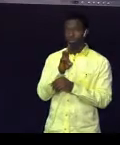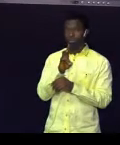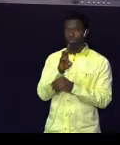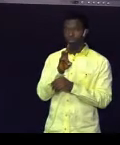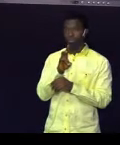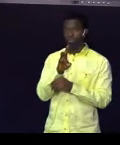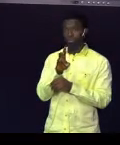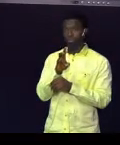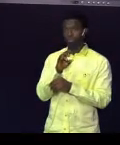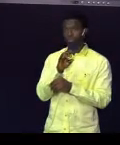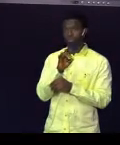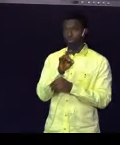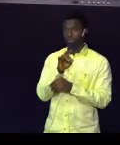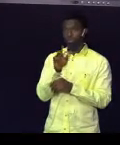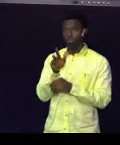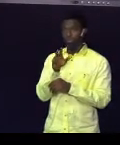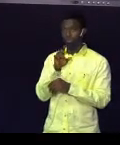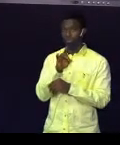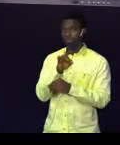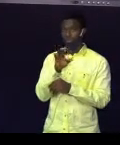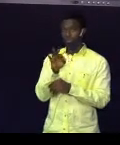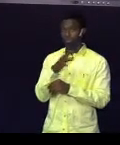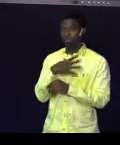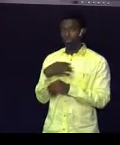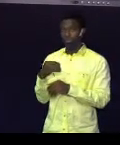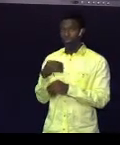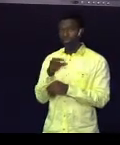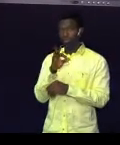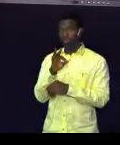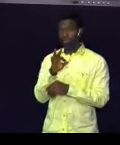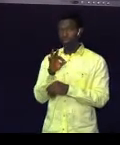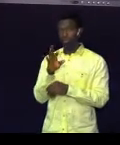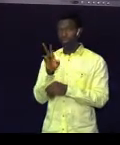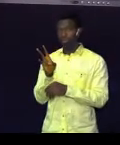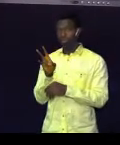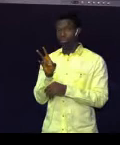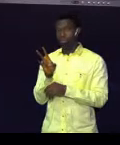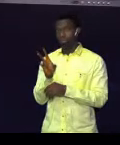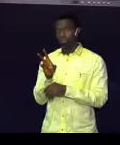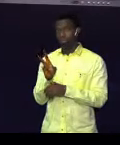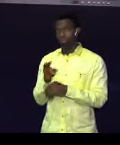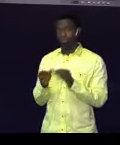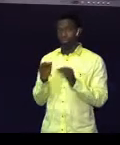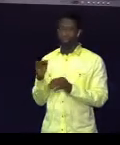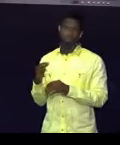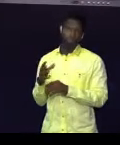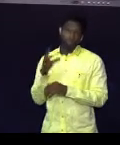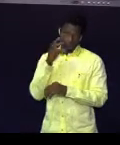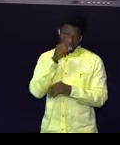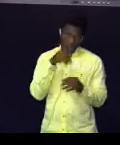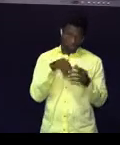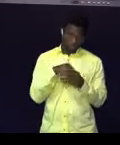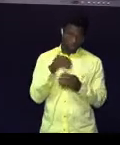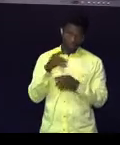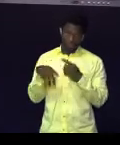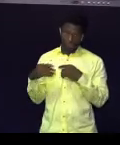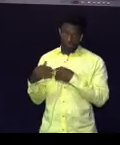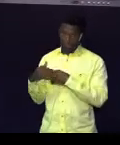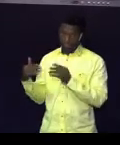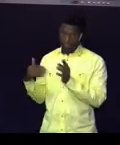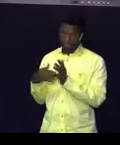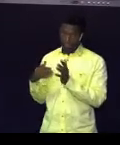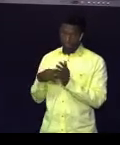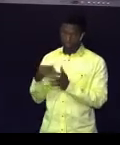71, 73, 79, 83, 89, and 97. Now if you miss out on some of